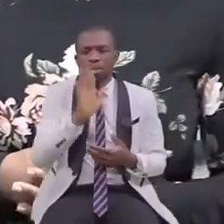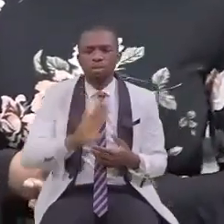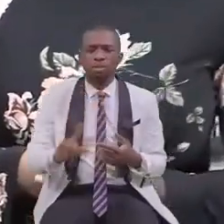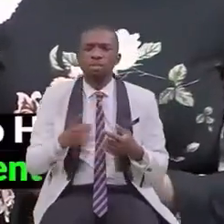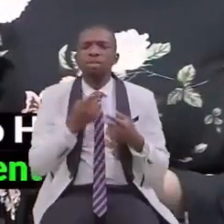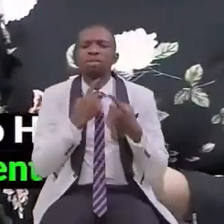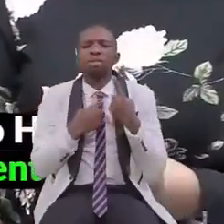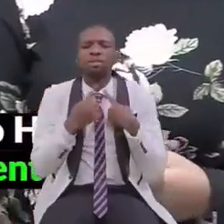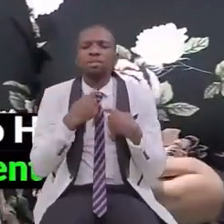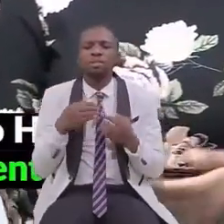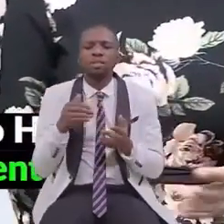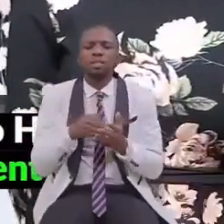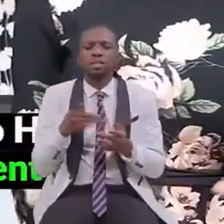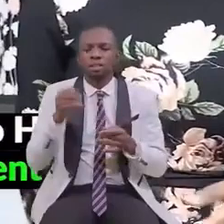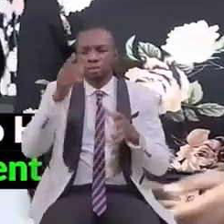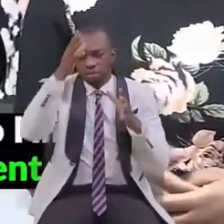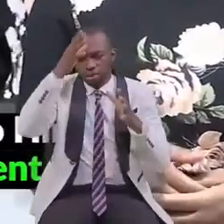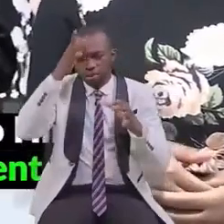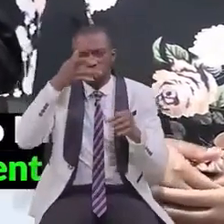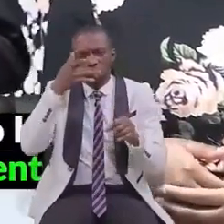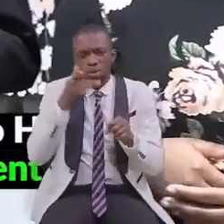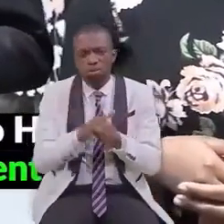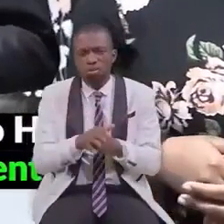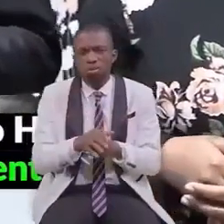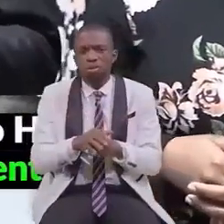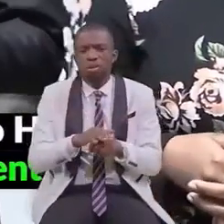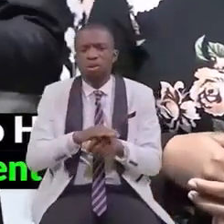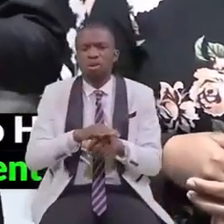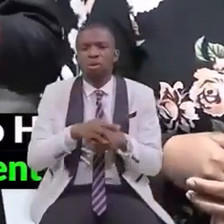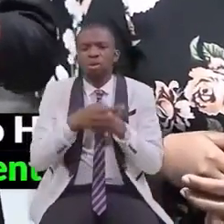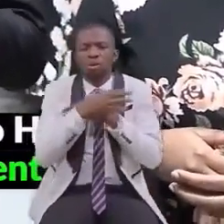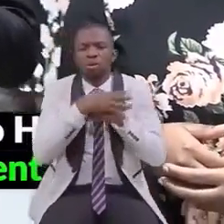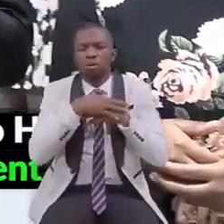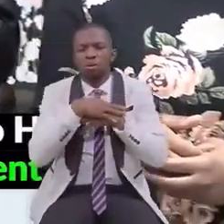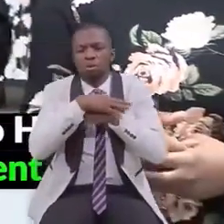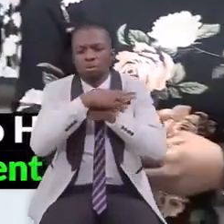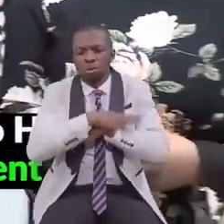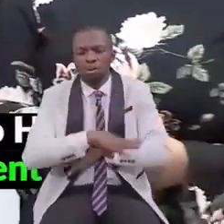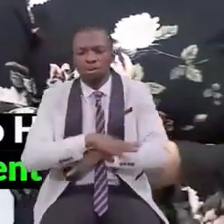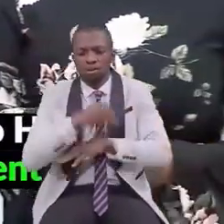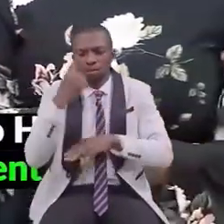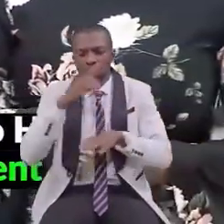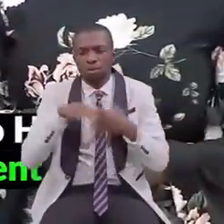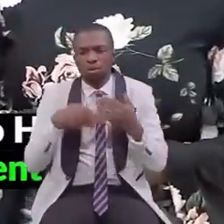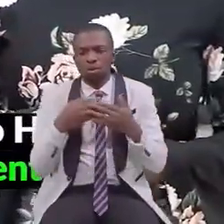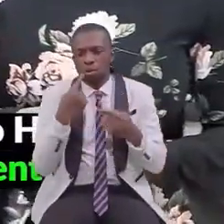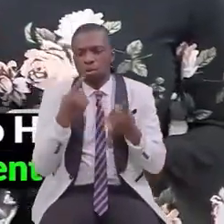thirst again. The Father promised rest for all who come to Him.